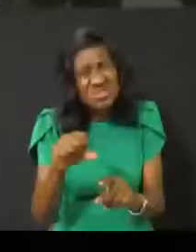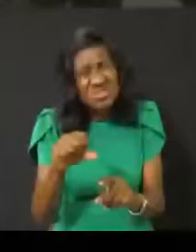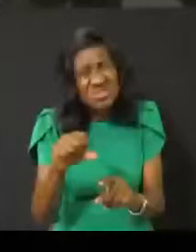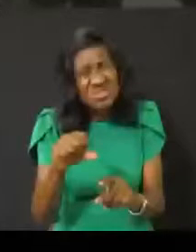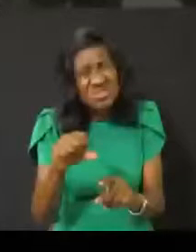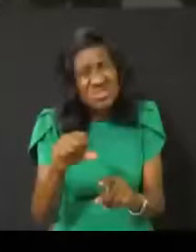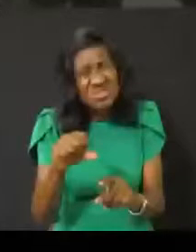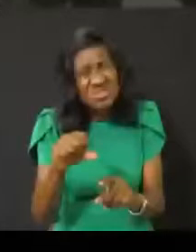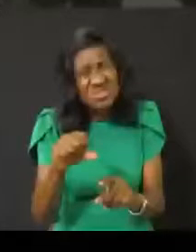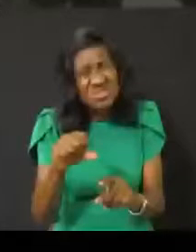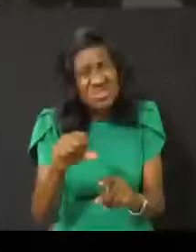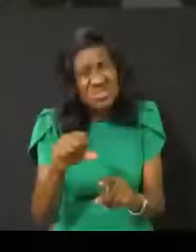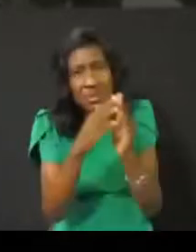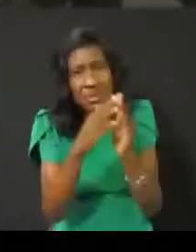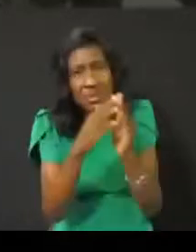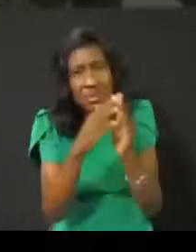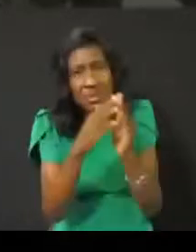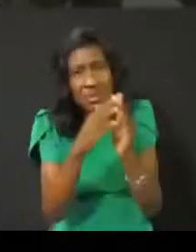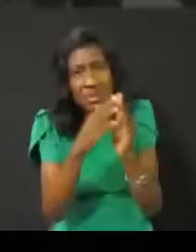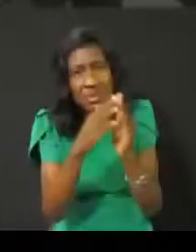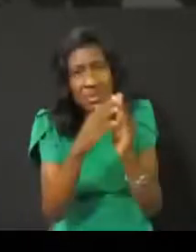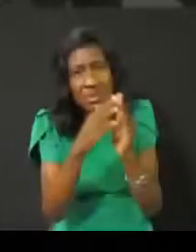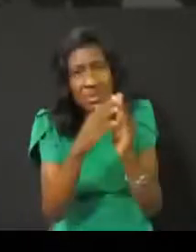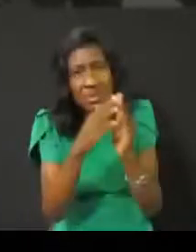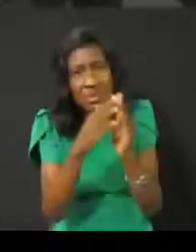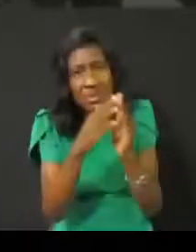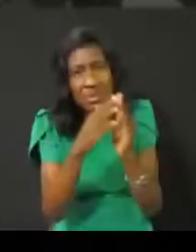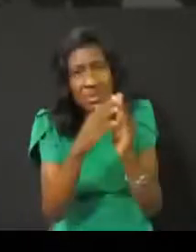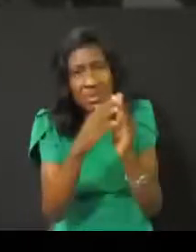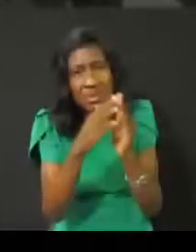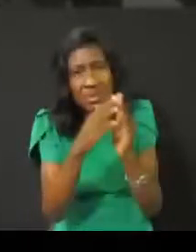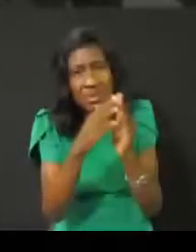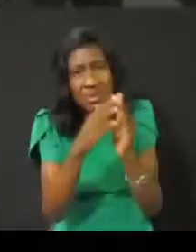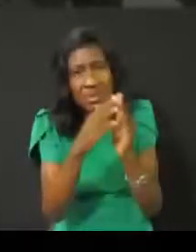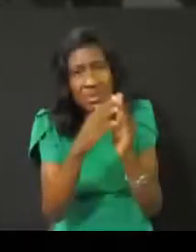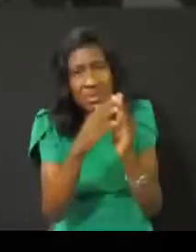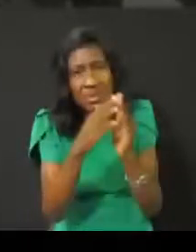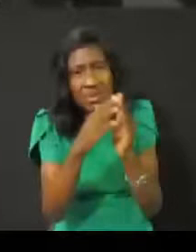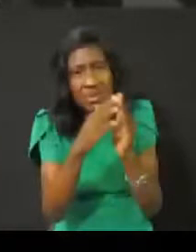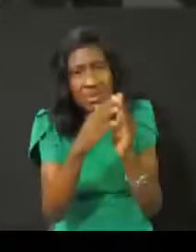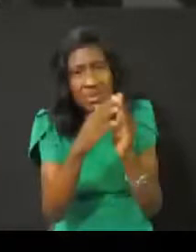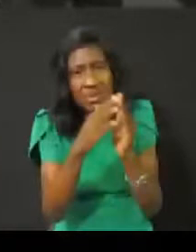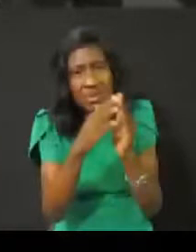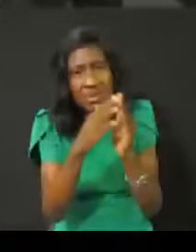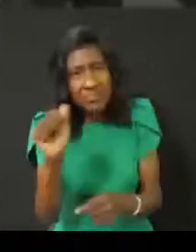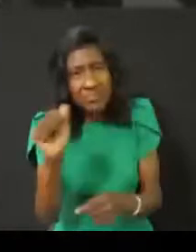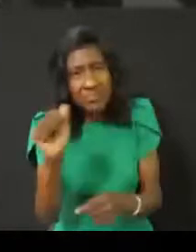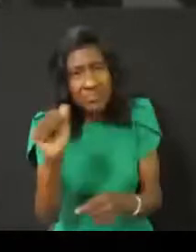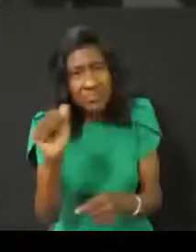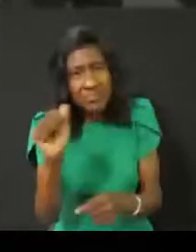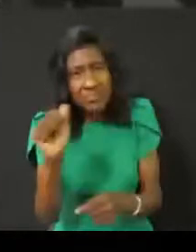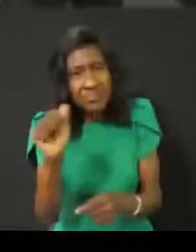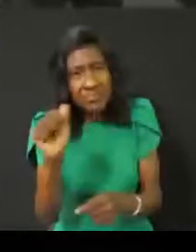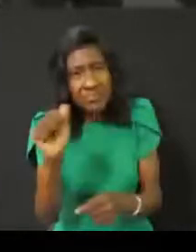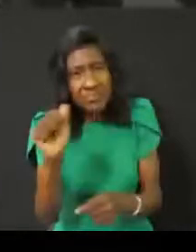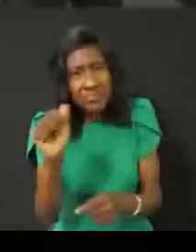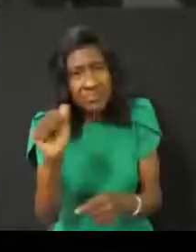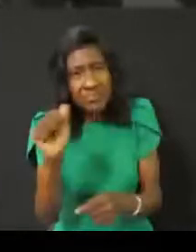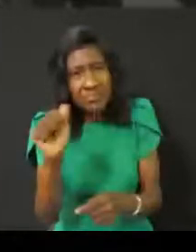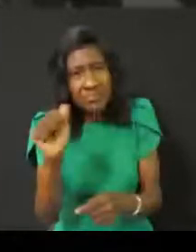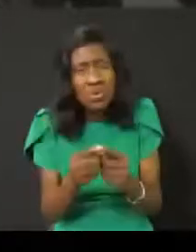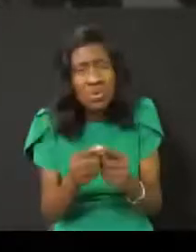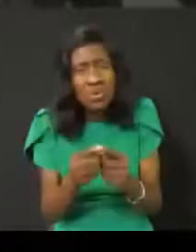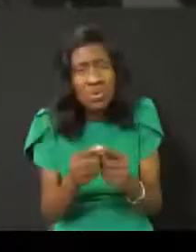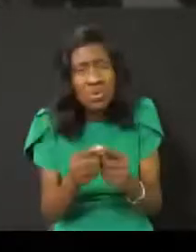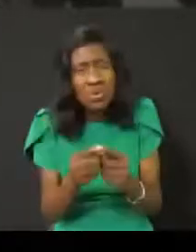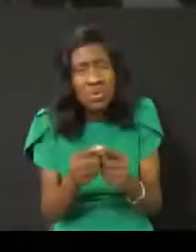officer of health. It's a legal requirement to do so. So we want to know about the positives immediately. Public health wants to know about that. And